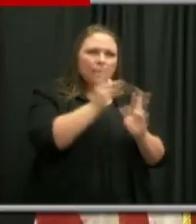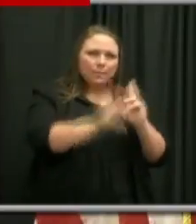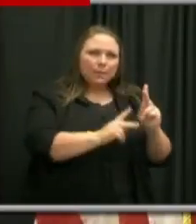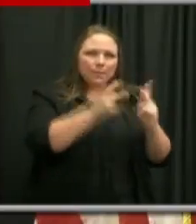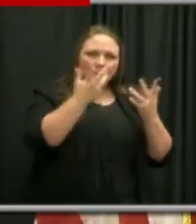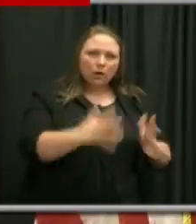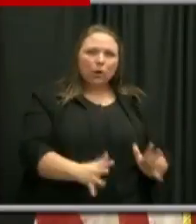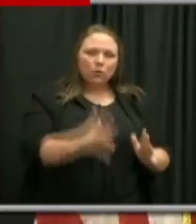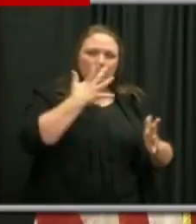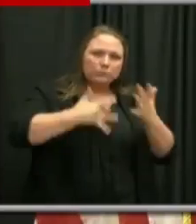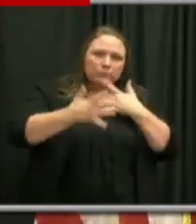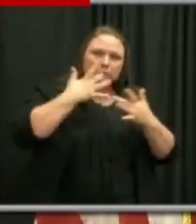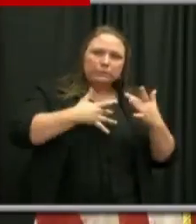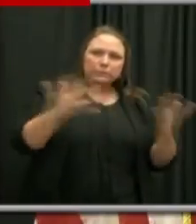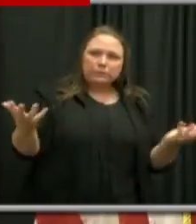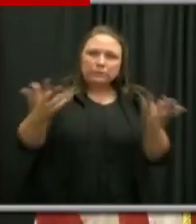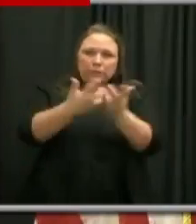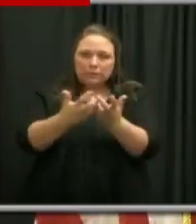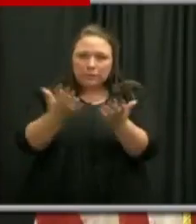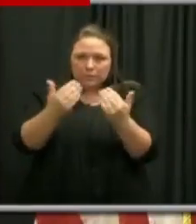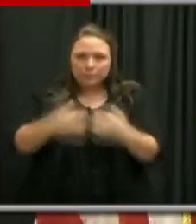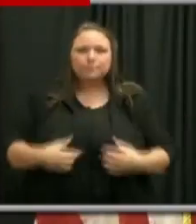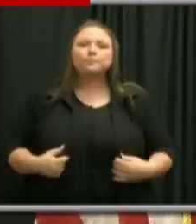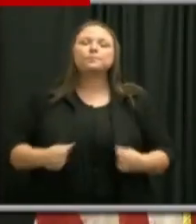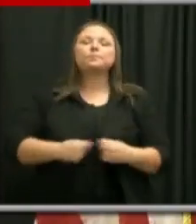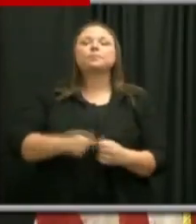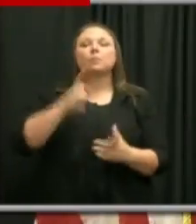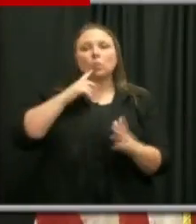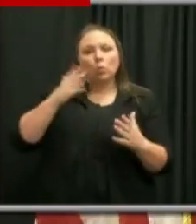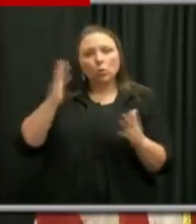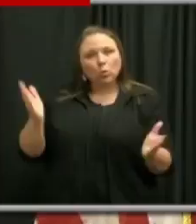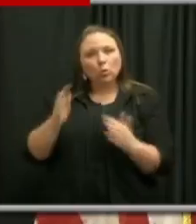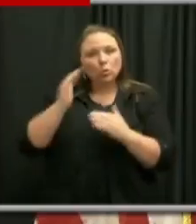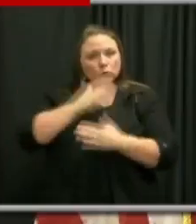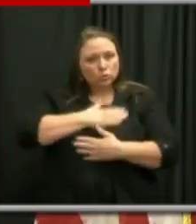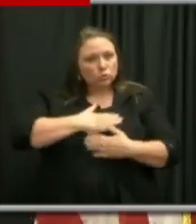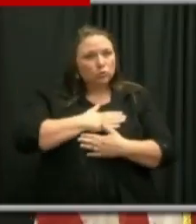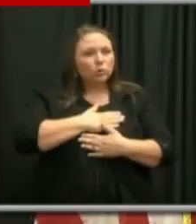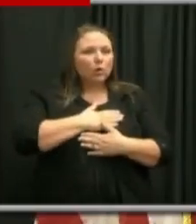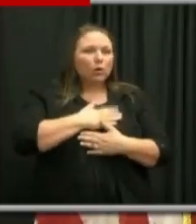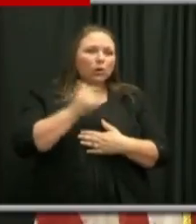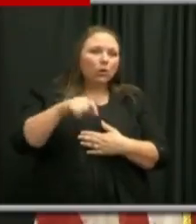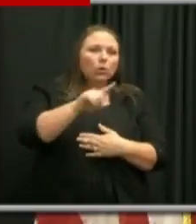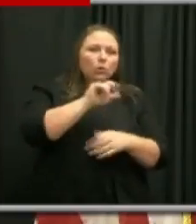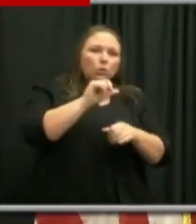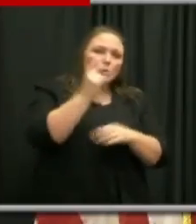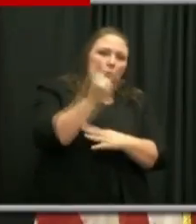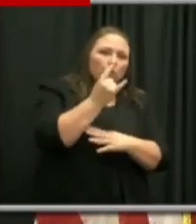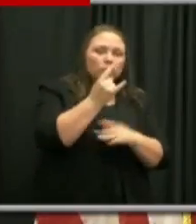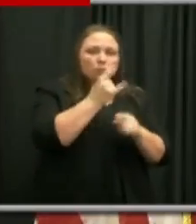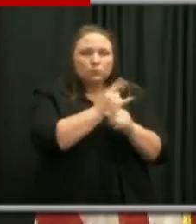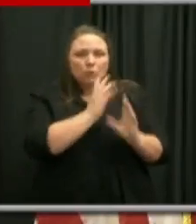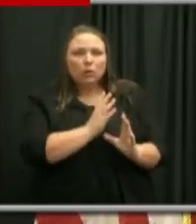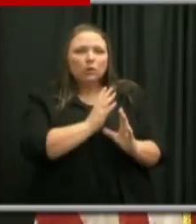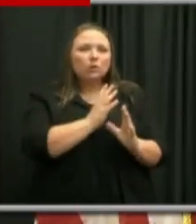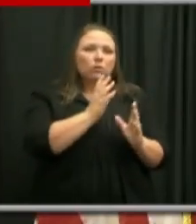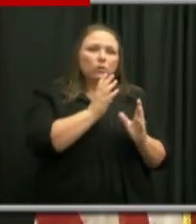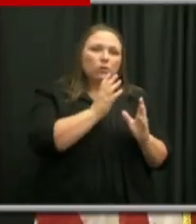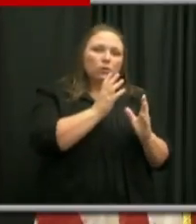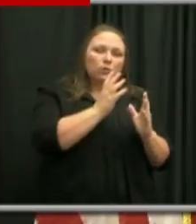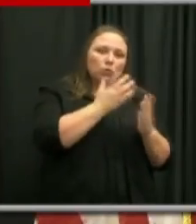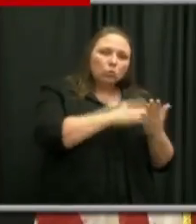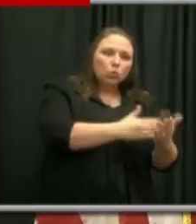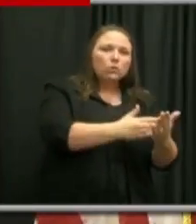already. We want to encourage every hospitality worker who hasn't already done so to create a